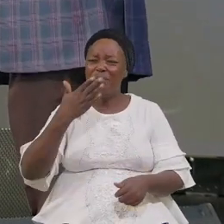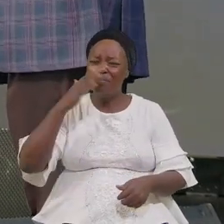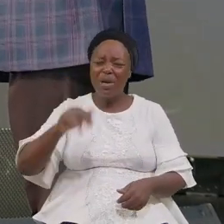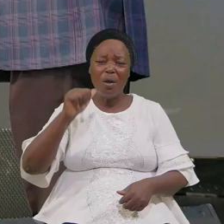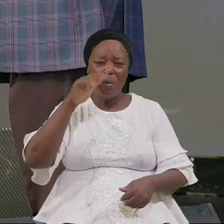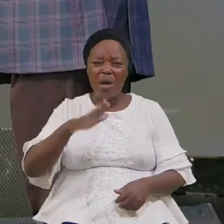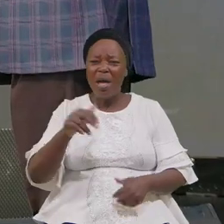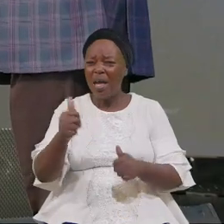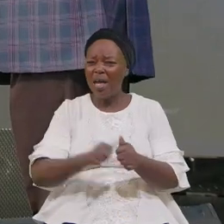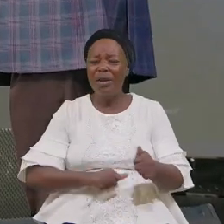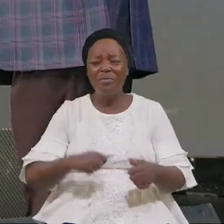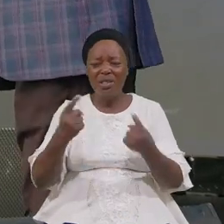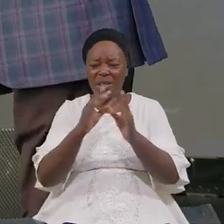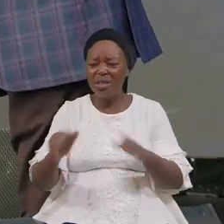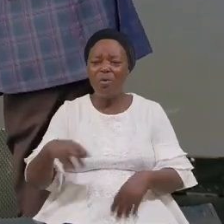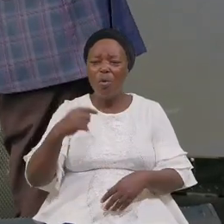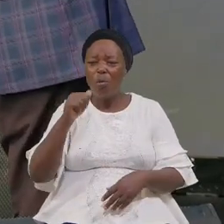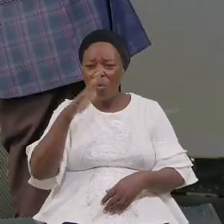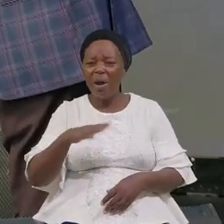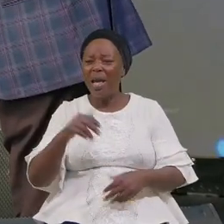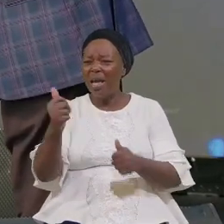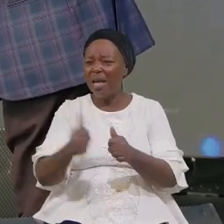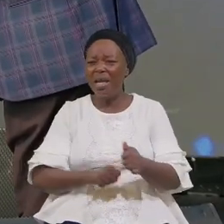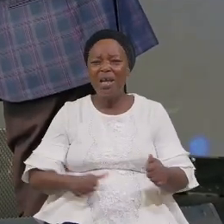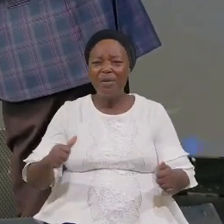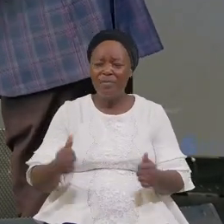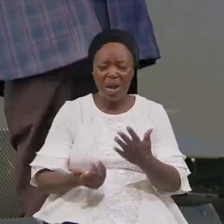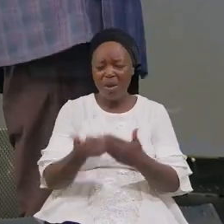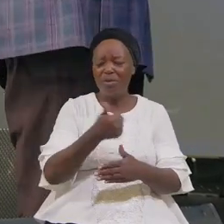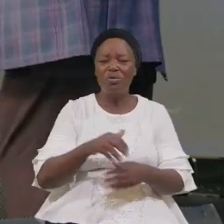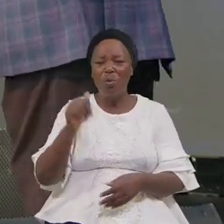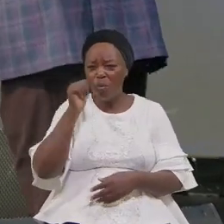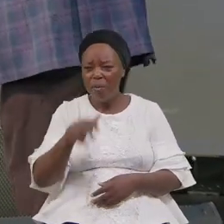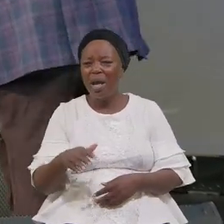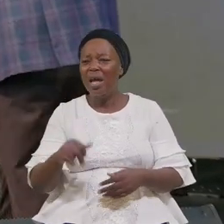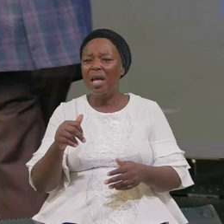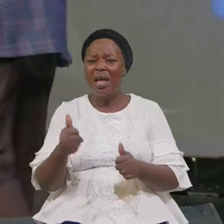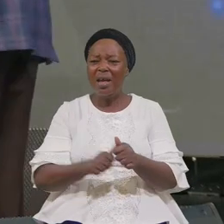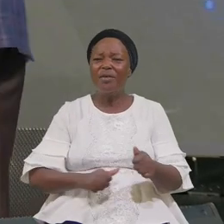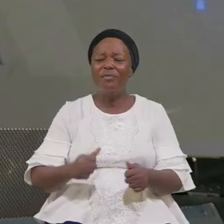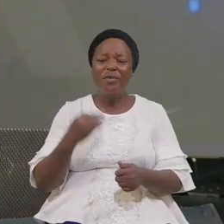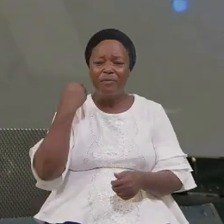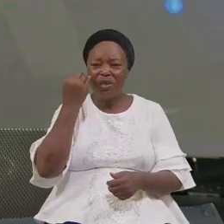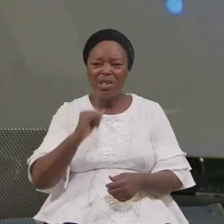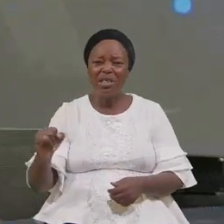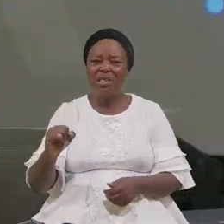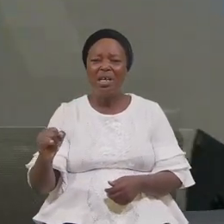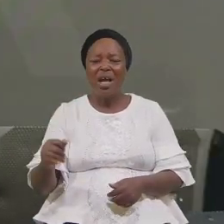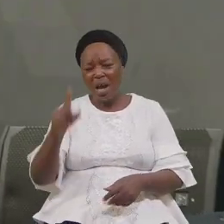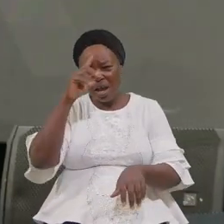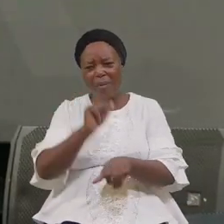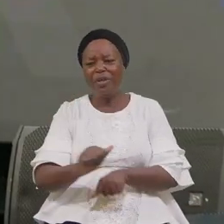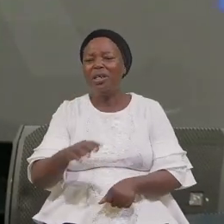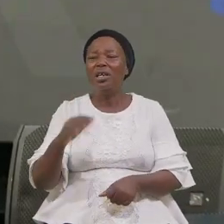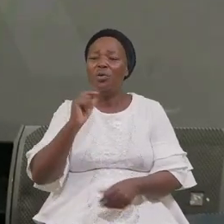every sinning woman, every adulterous woman, every fornicating habit, he'll